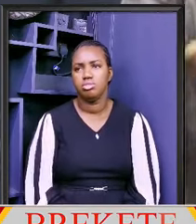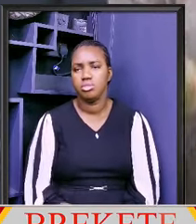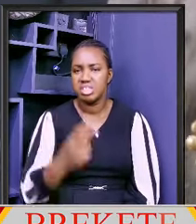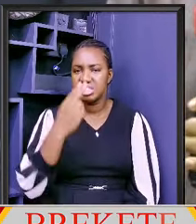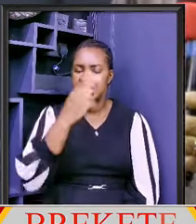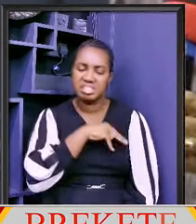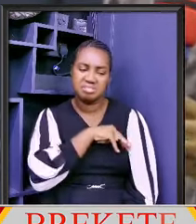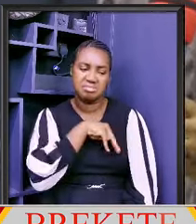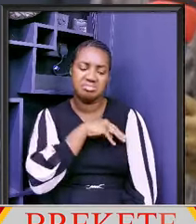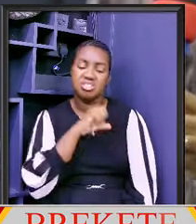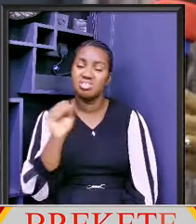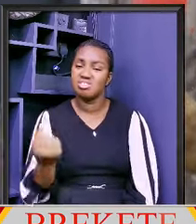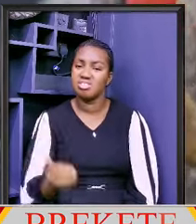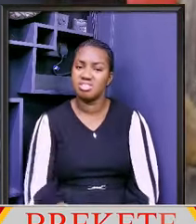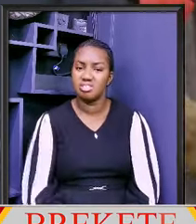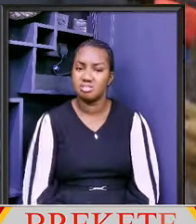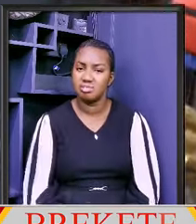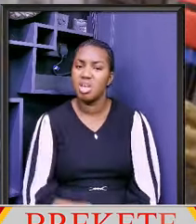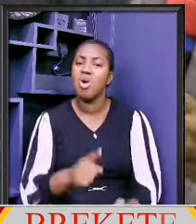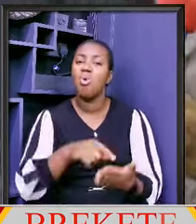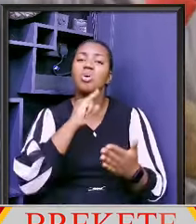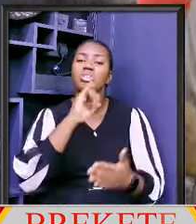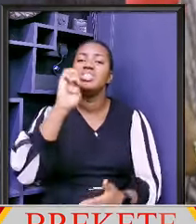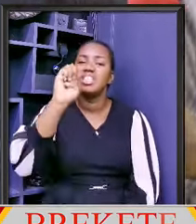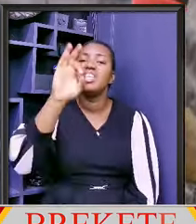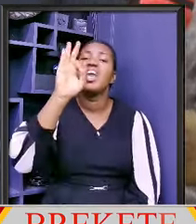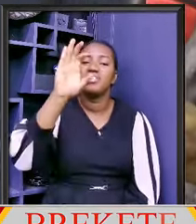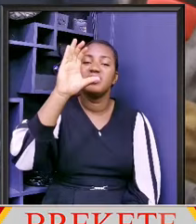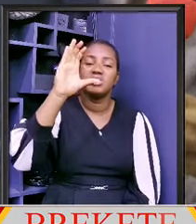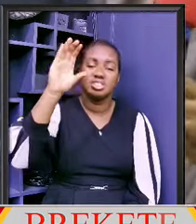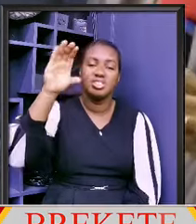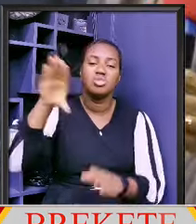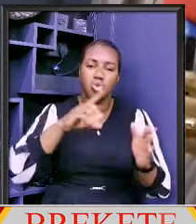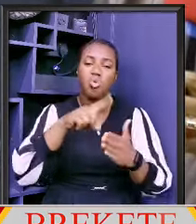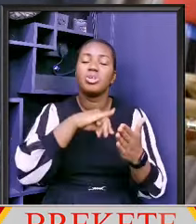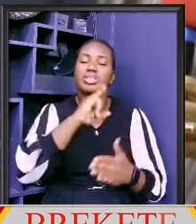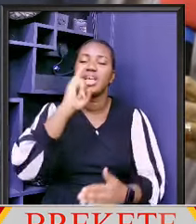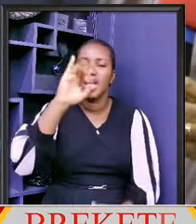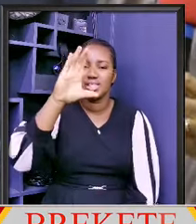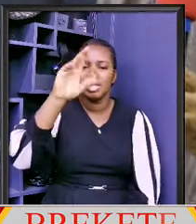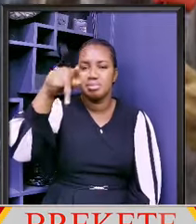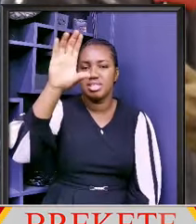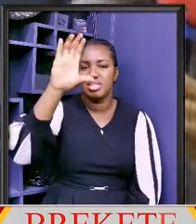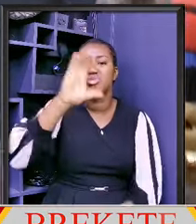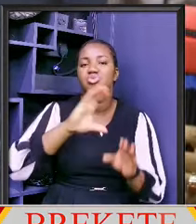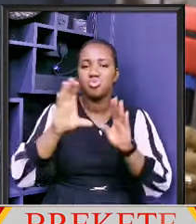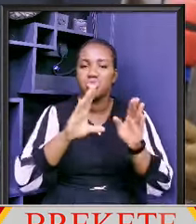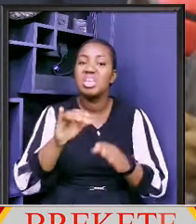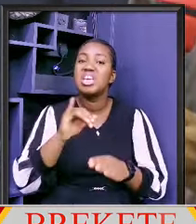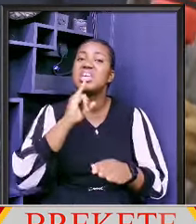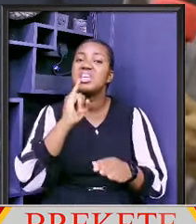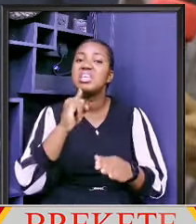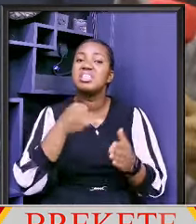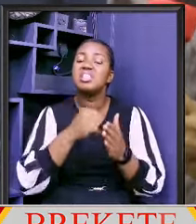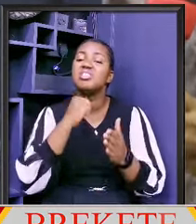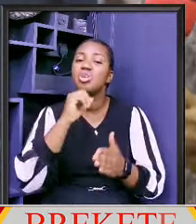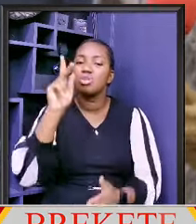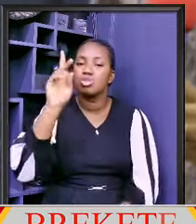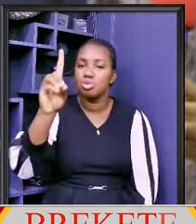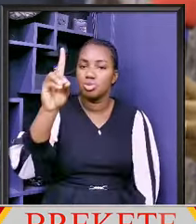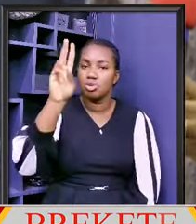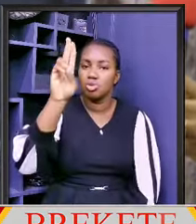See ministries. What is EFCC doing? What is ICPC doing? Is it not duplication? Yes.